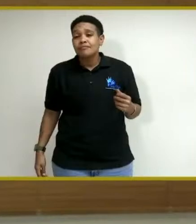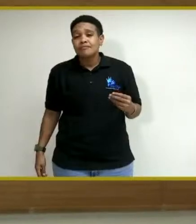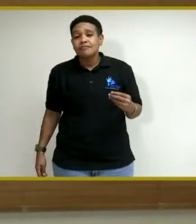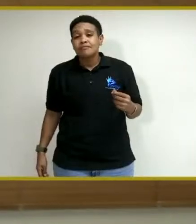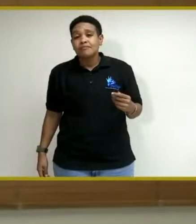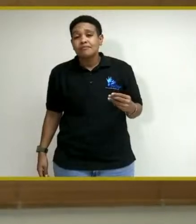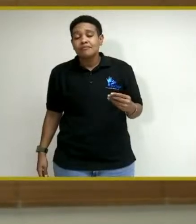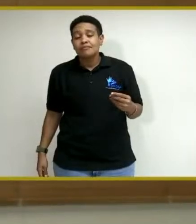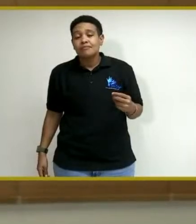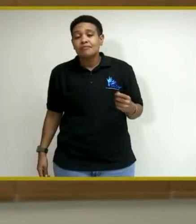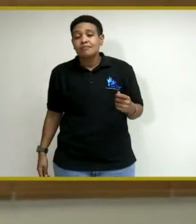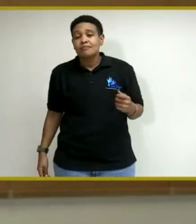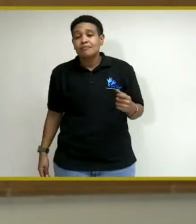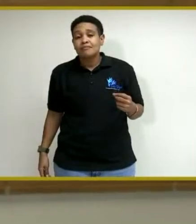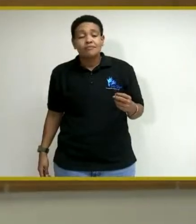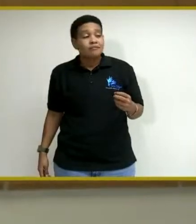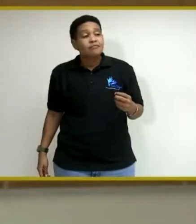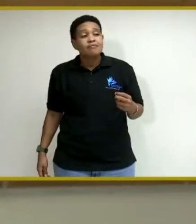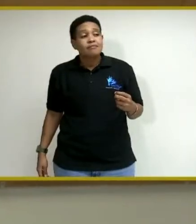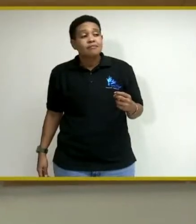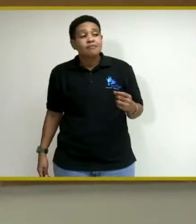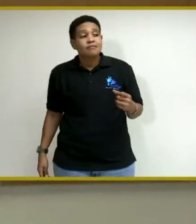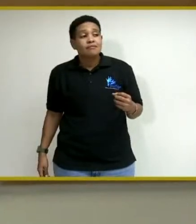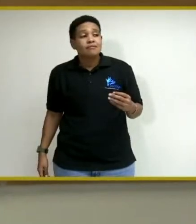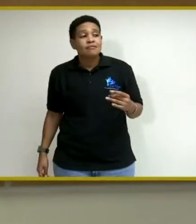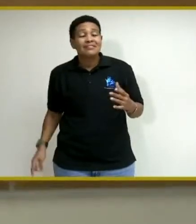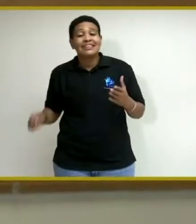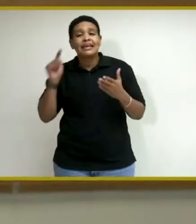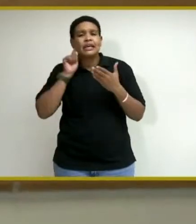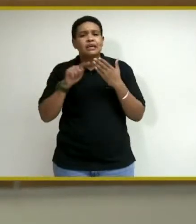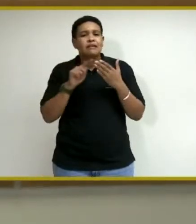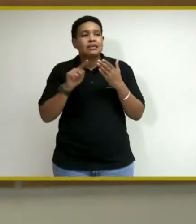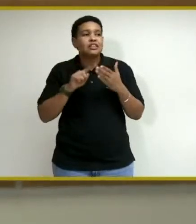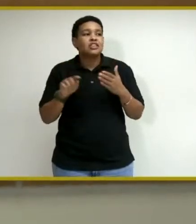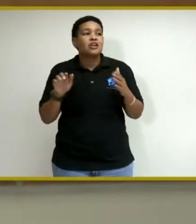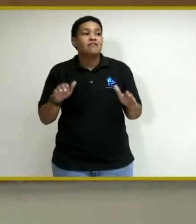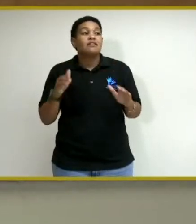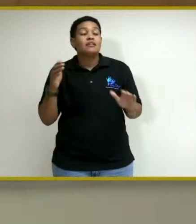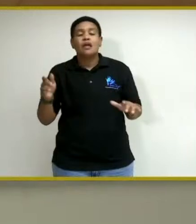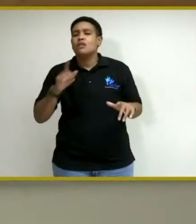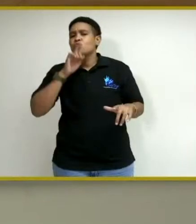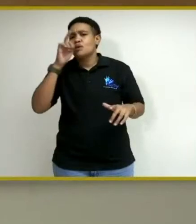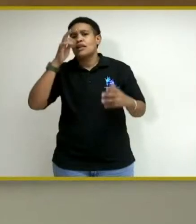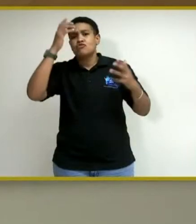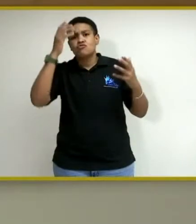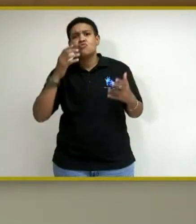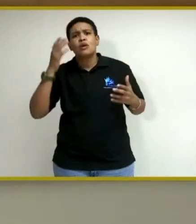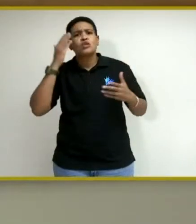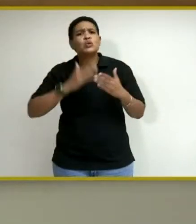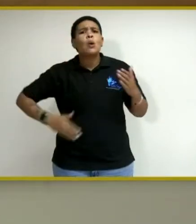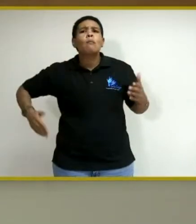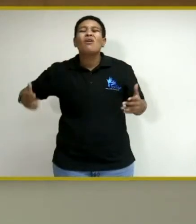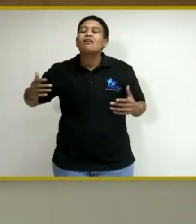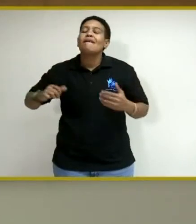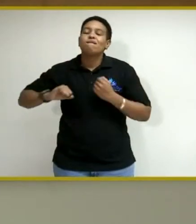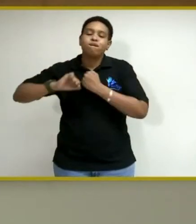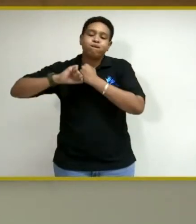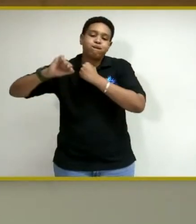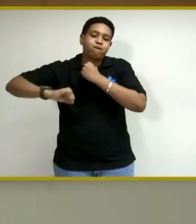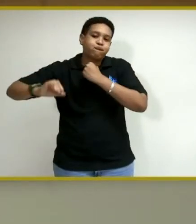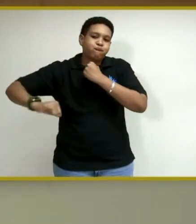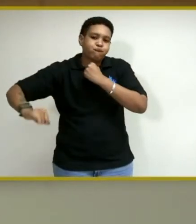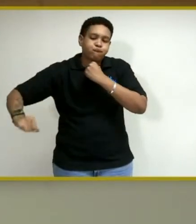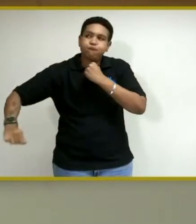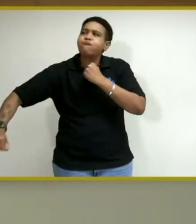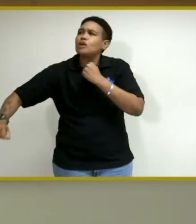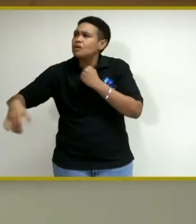In terms of the investigations of deaths, we really regret that some of the cases are taking so long to come to an